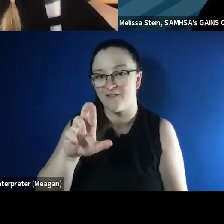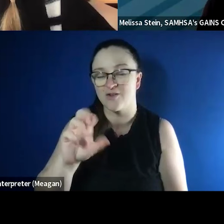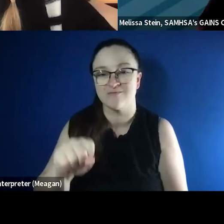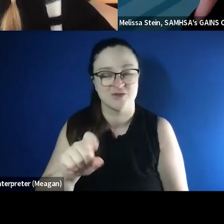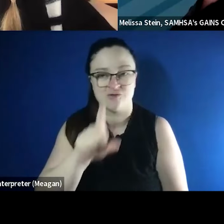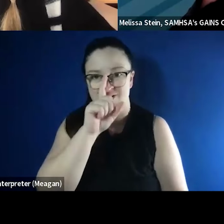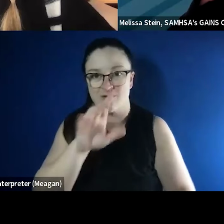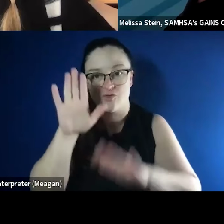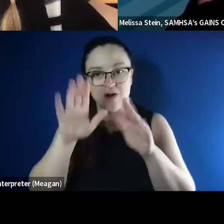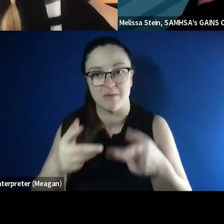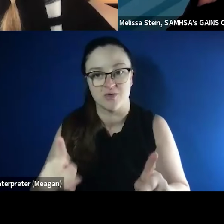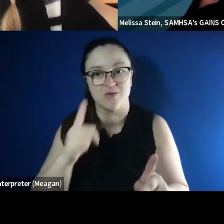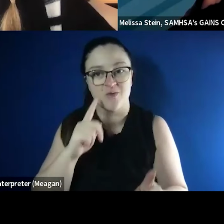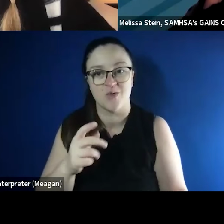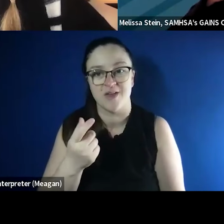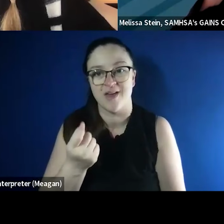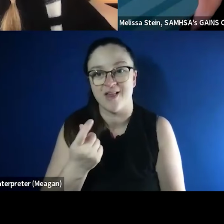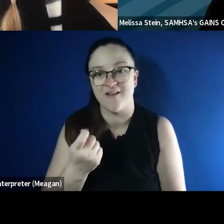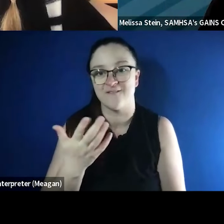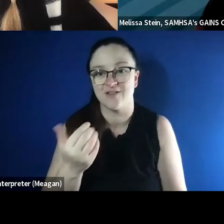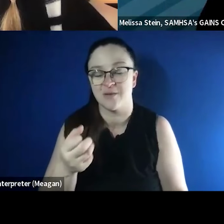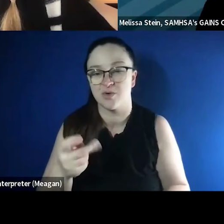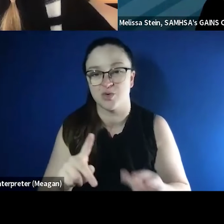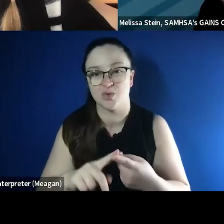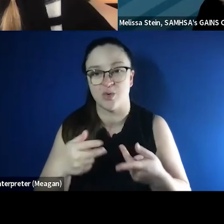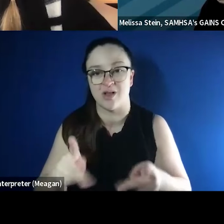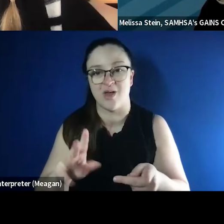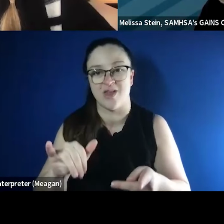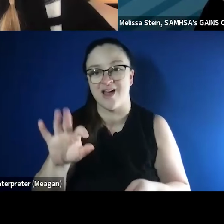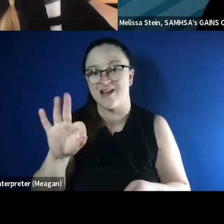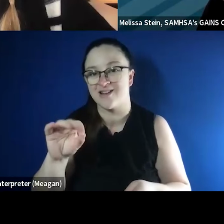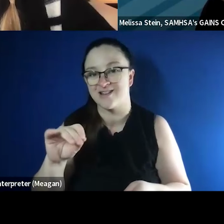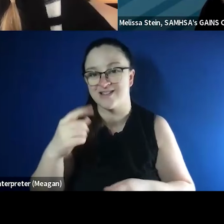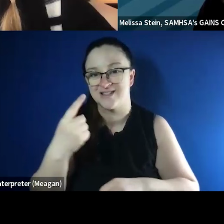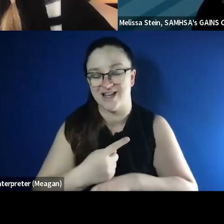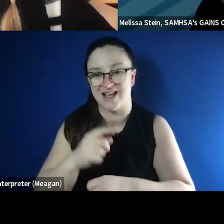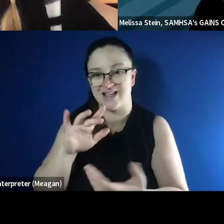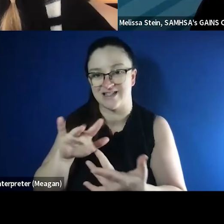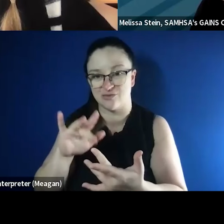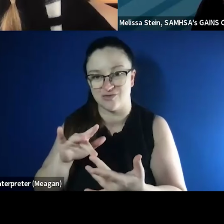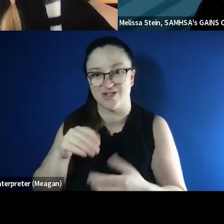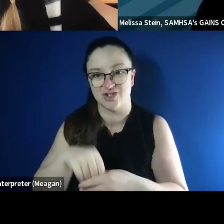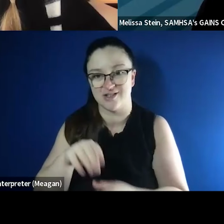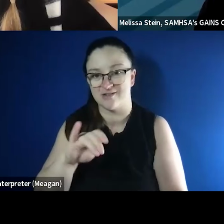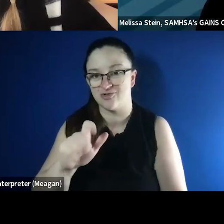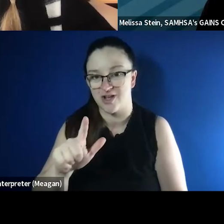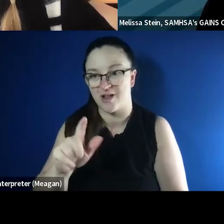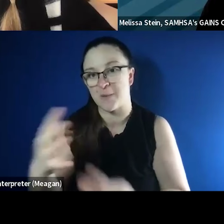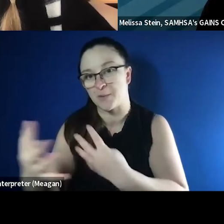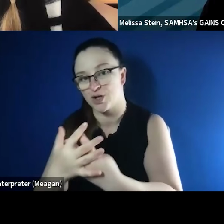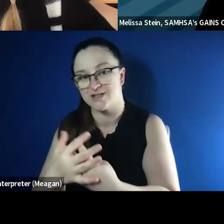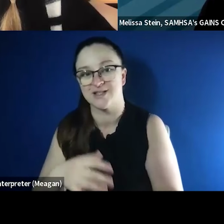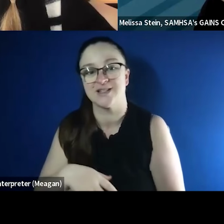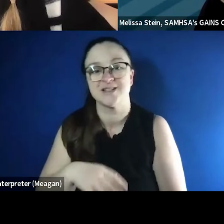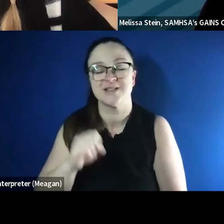opportunity for the 1115 waivers to allow that 90-day in-reach into jails or prisons. However, once again, that